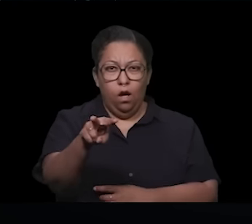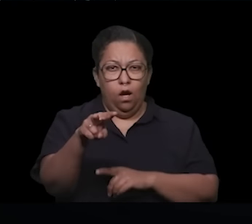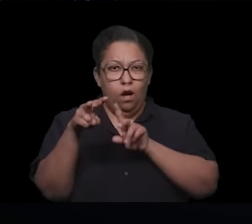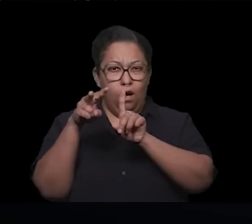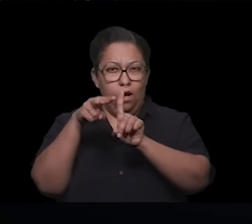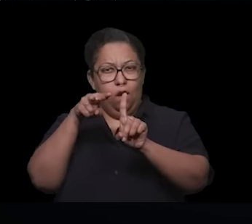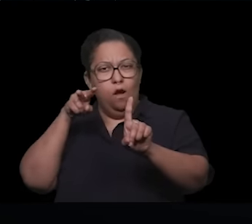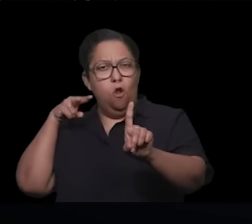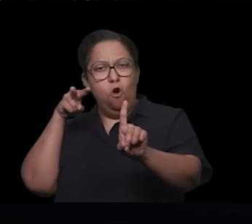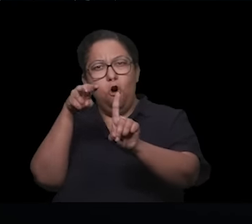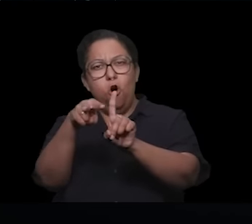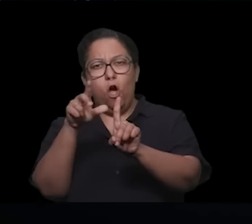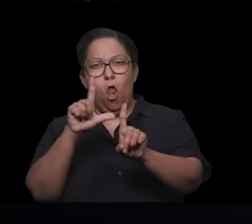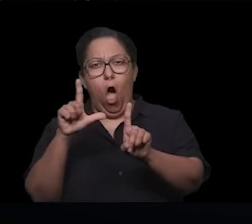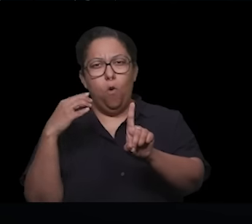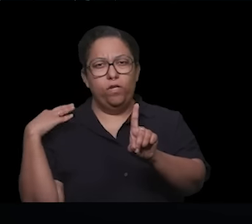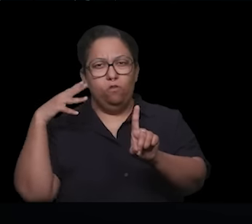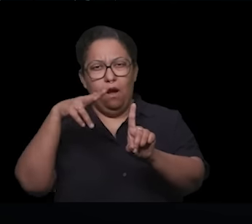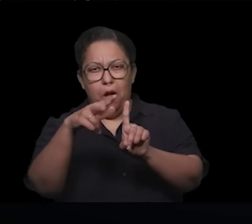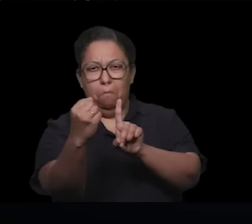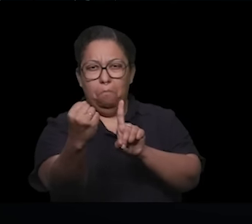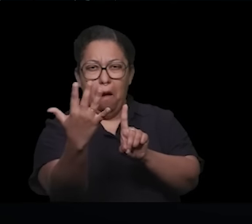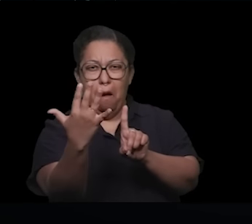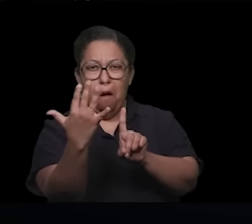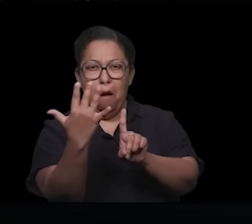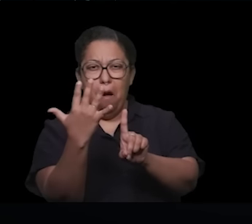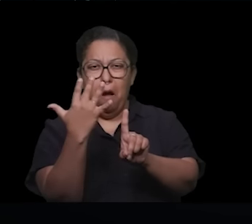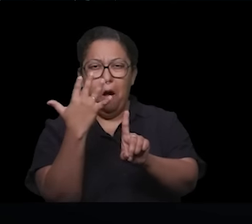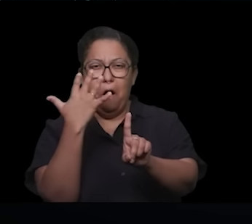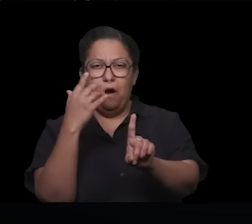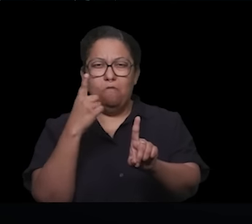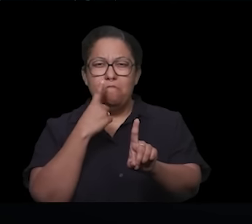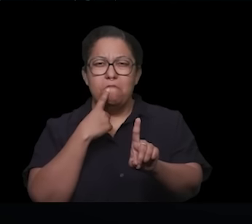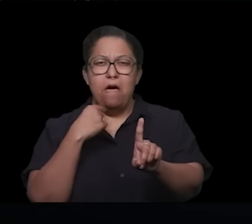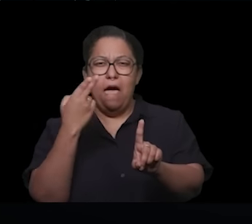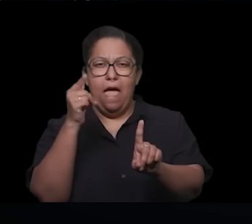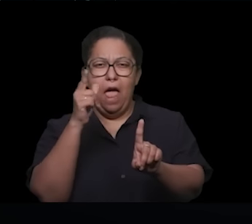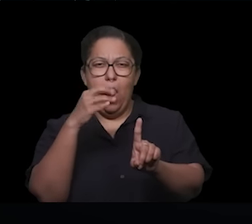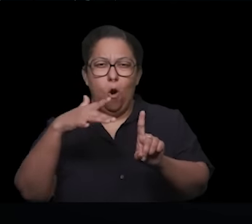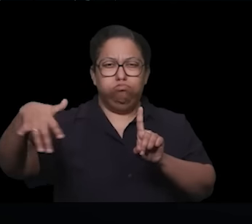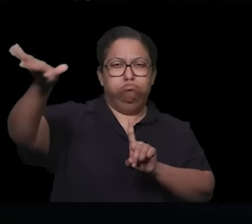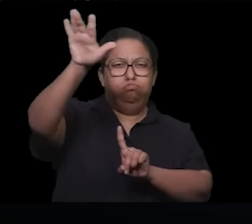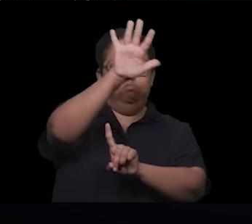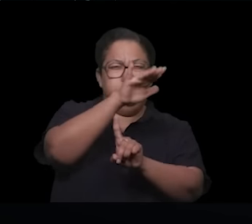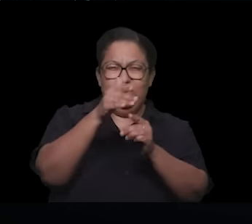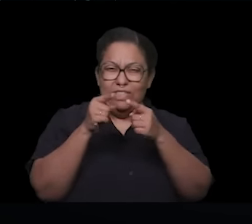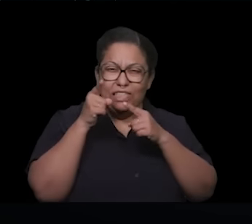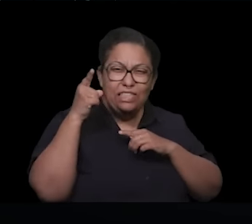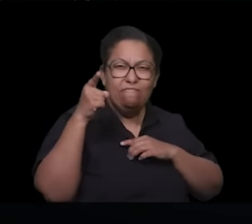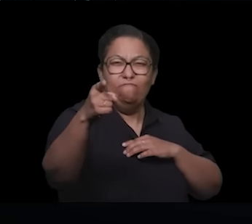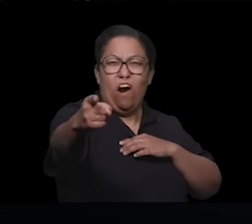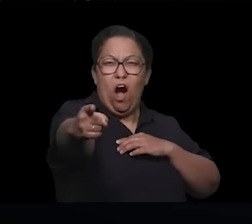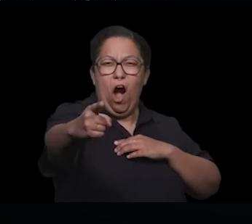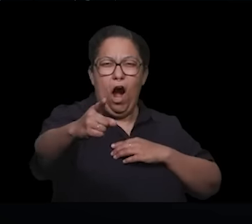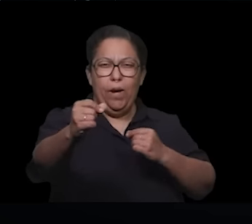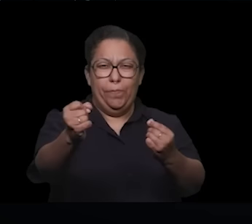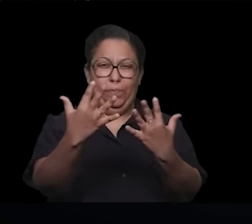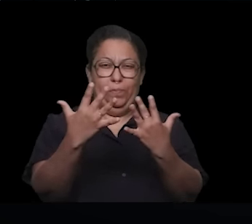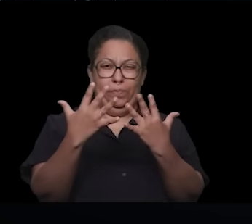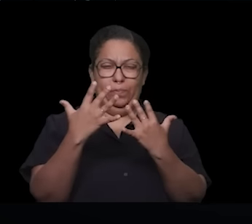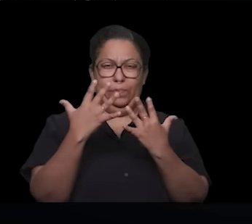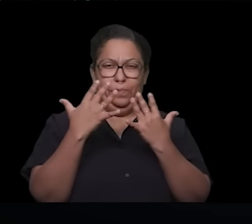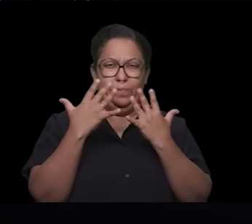Seen from over Lawrence's shoulder, the explosion's brilliant light gives off an amber halo around its irregular edges, which, miles away,